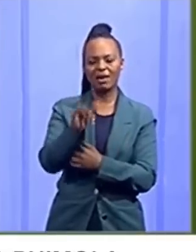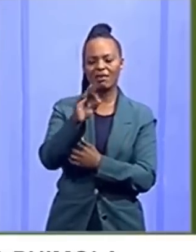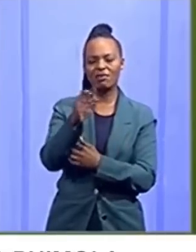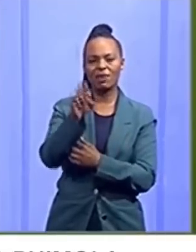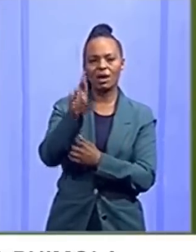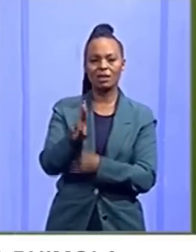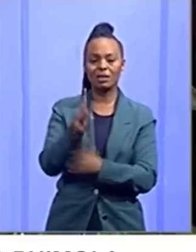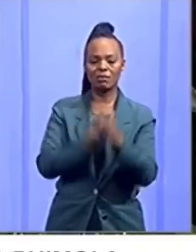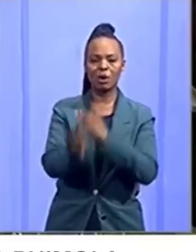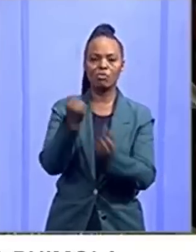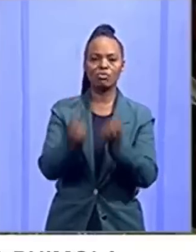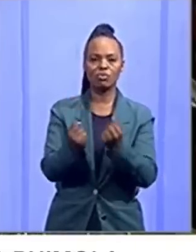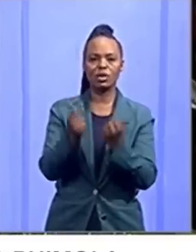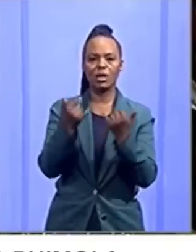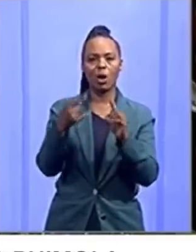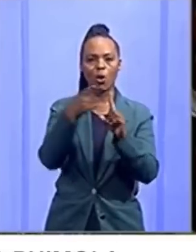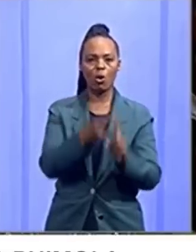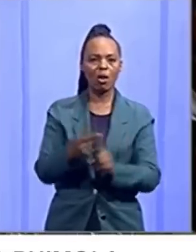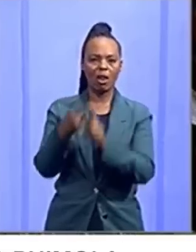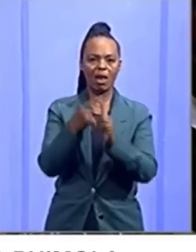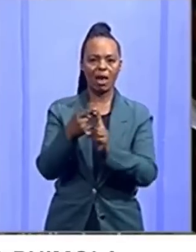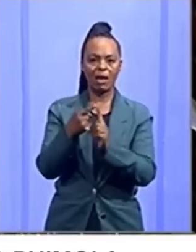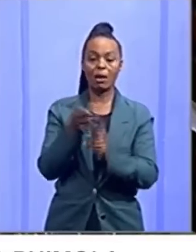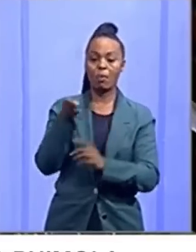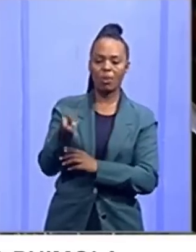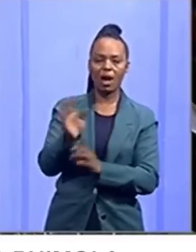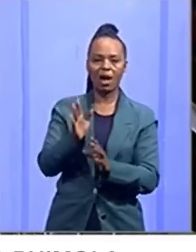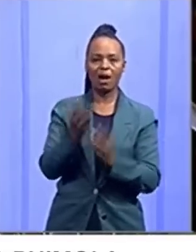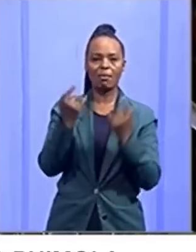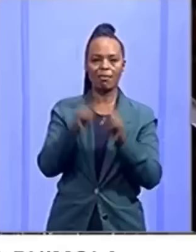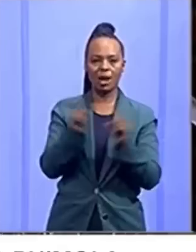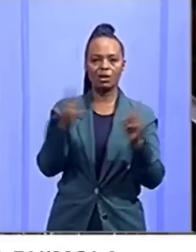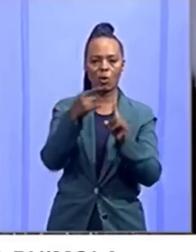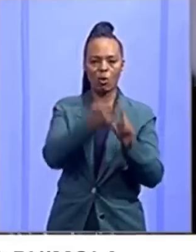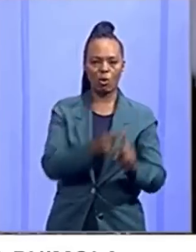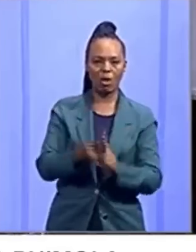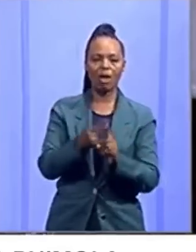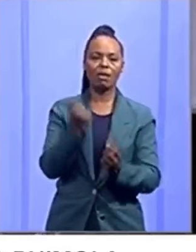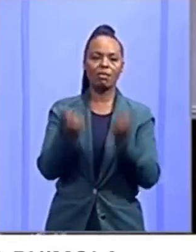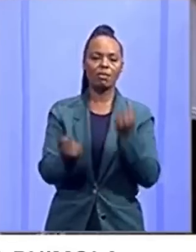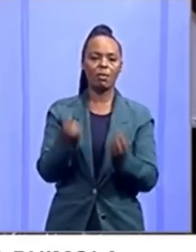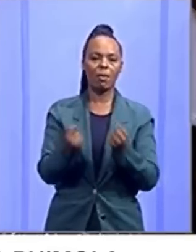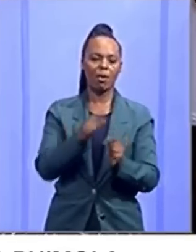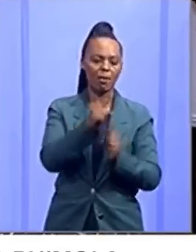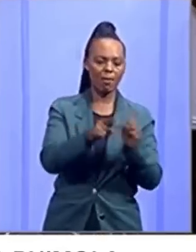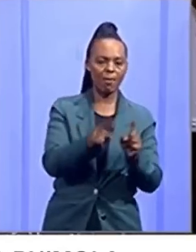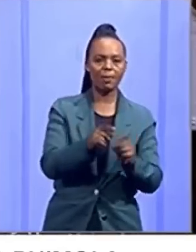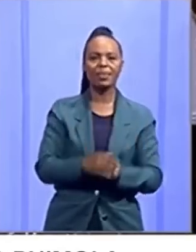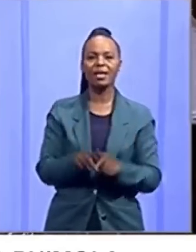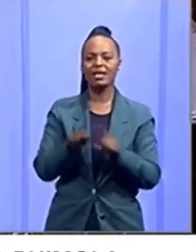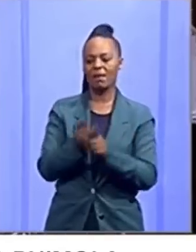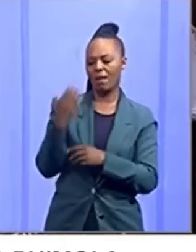kgotlatshekelo ka tiriso ya mafaratlhatlha a internet fa molatofadiwa nae e leng tlhogo ya maloba ya mafapha a dipalangwa tsa ditsela le ditiro tsa